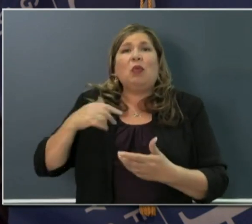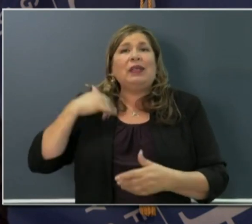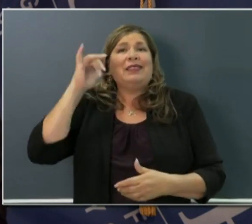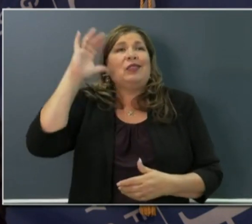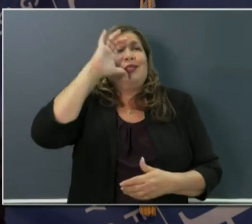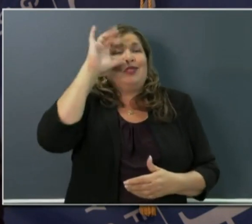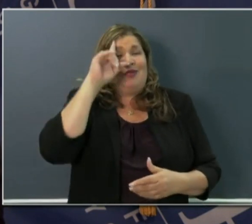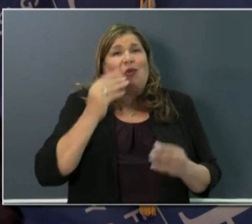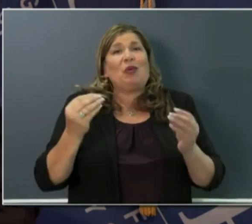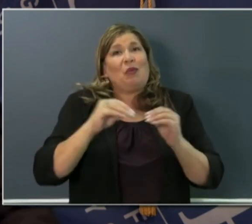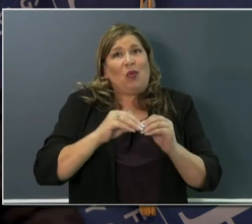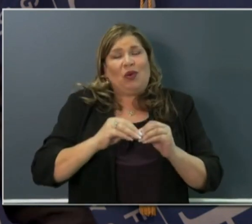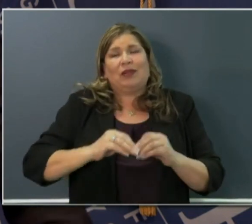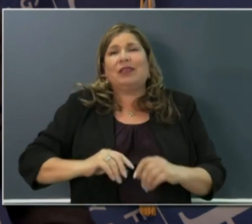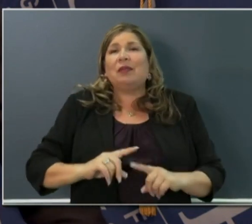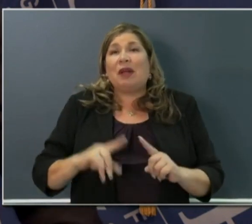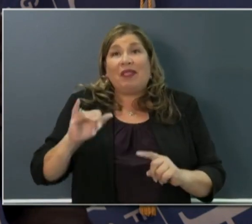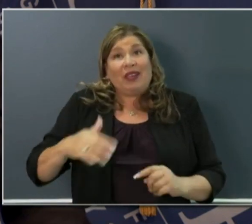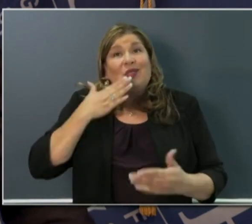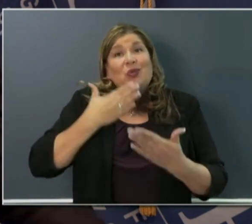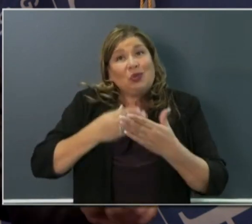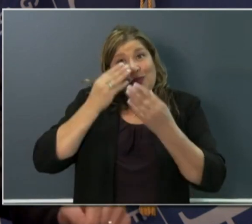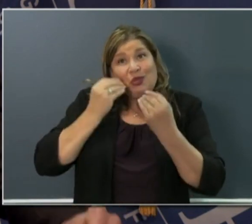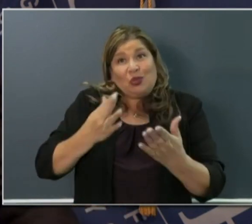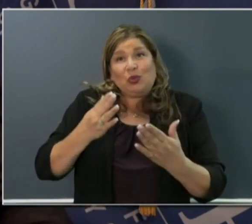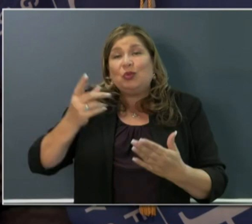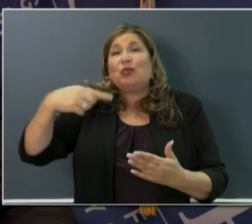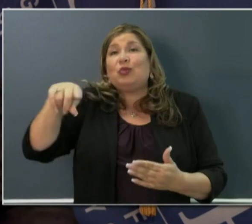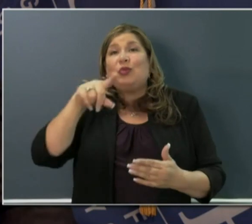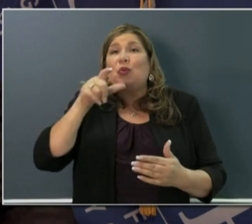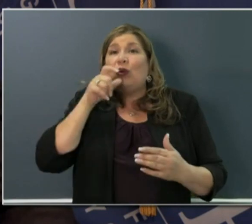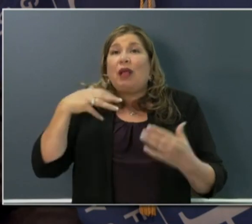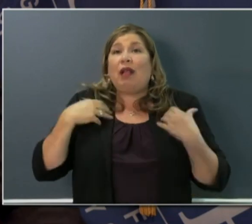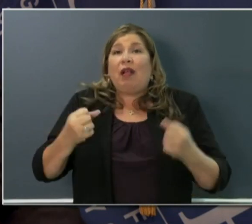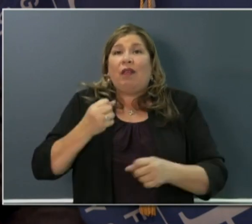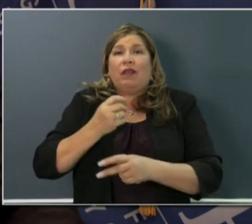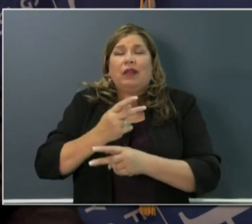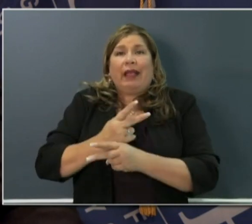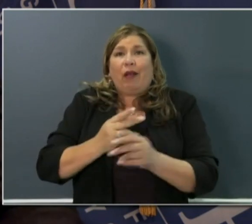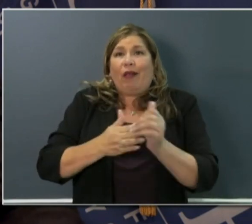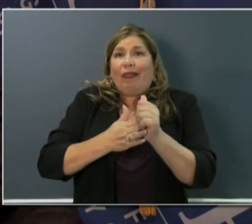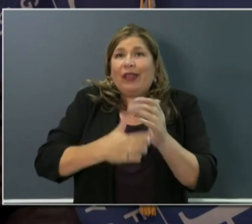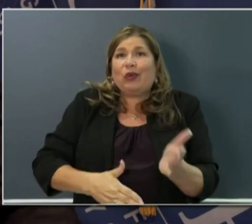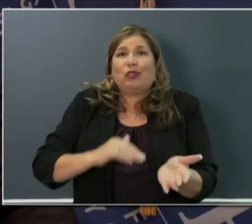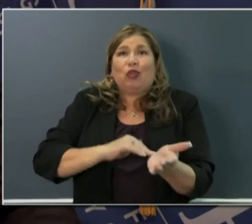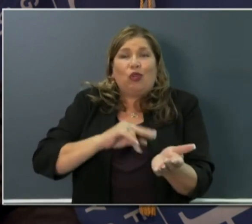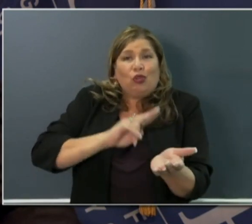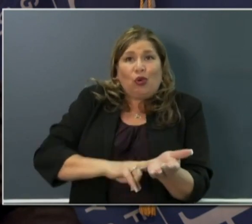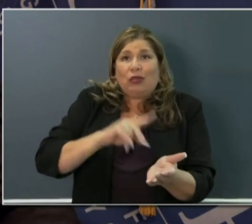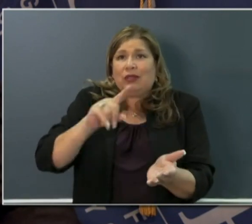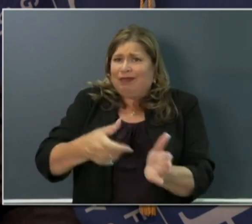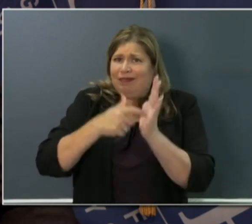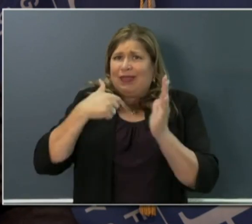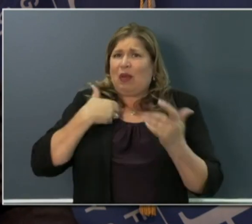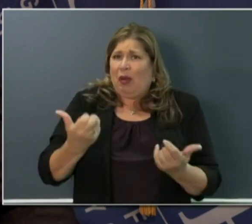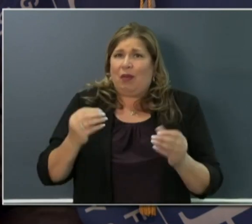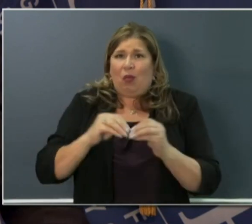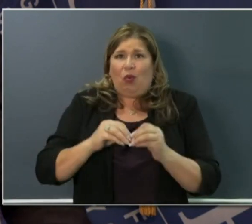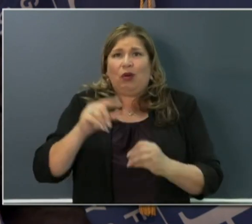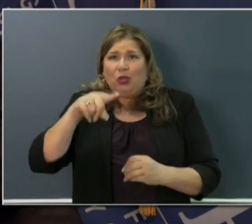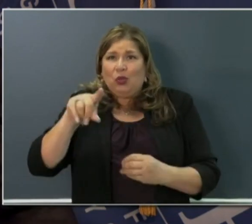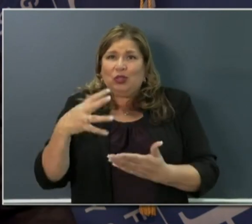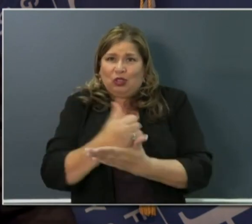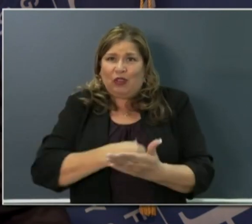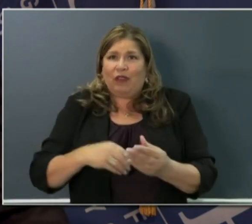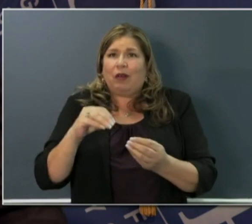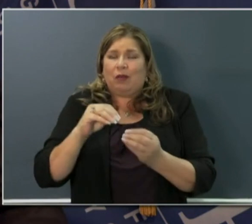for those healthcare leaders that are demanding more and deserve more, I want them to know when those get off